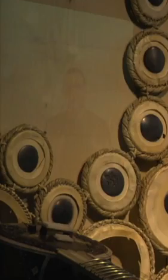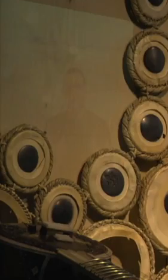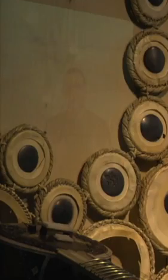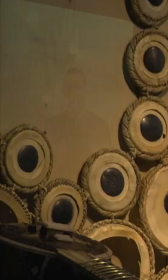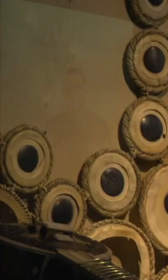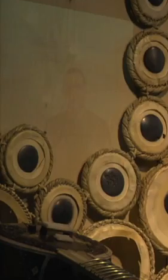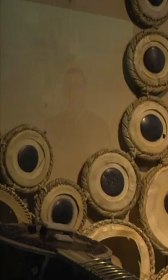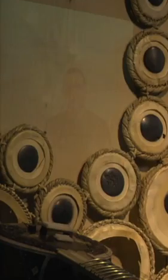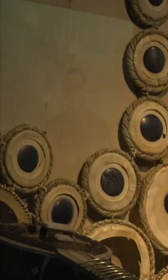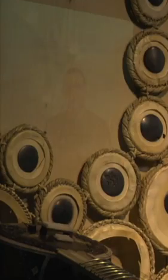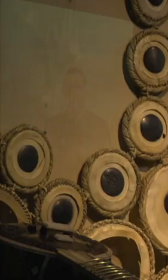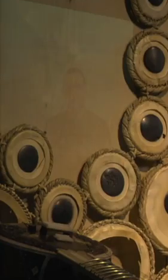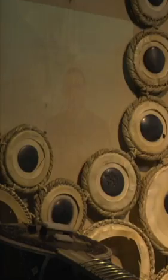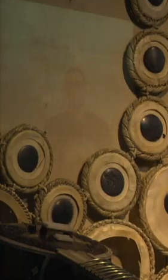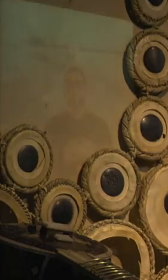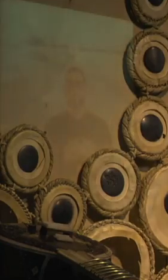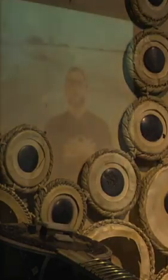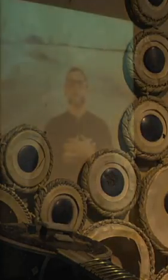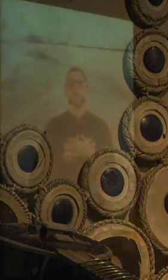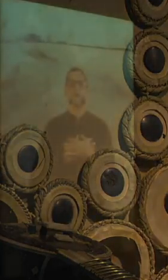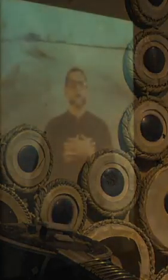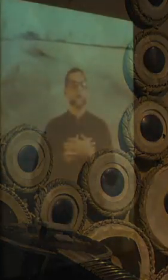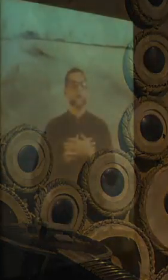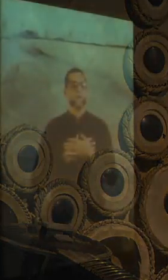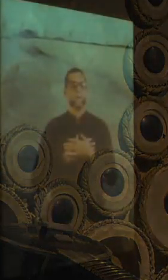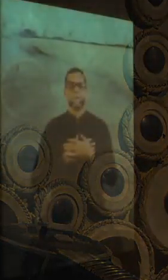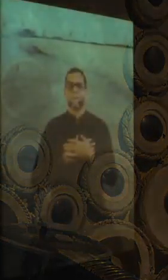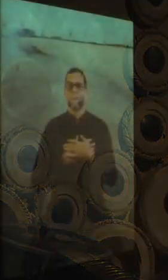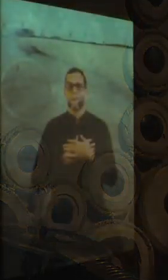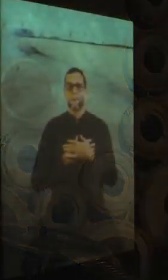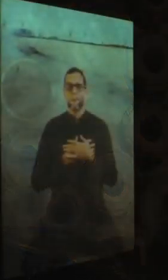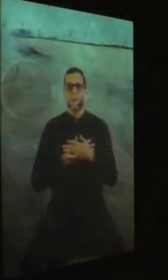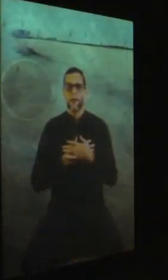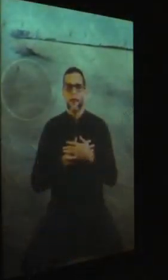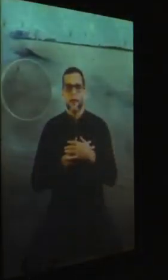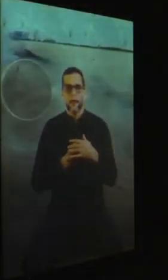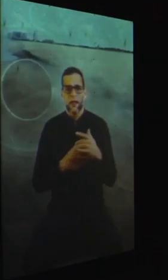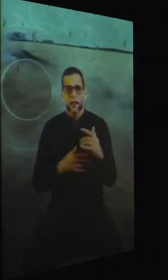Losing a loved one is one of the heaviest moments you can go through.